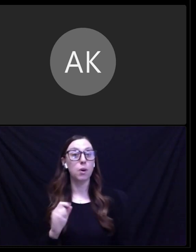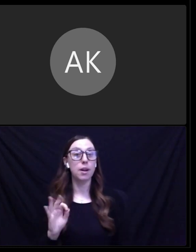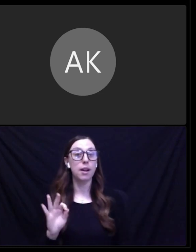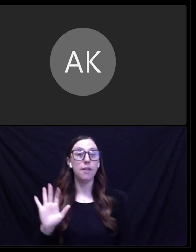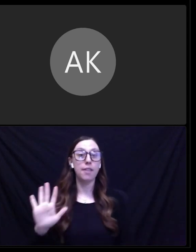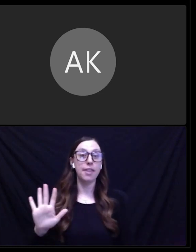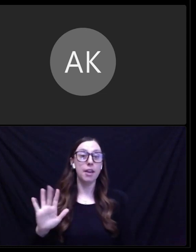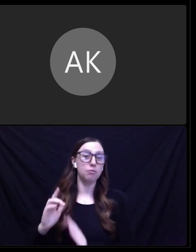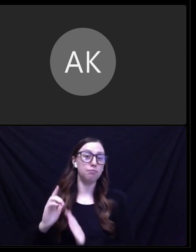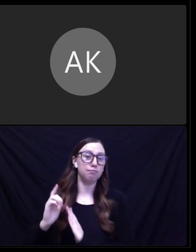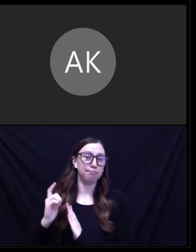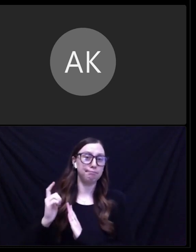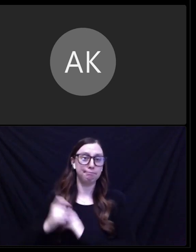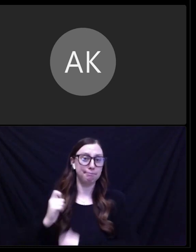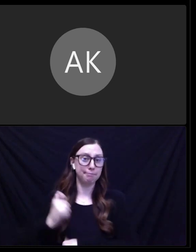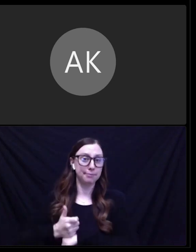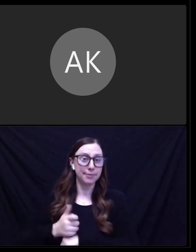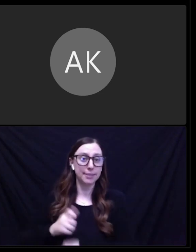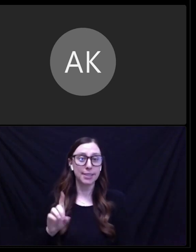and puffs.